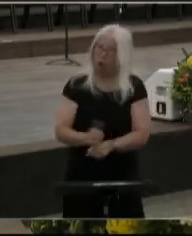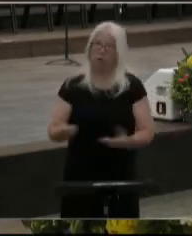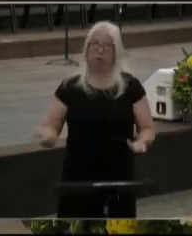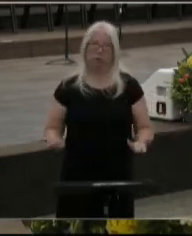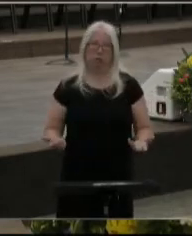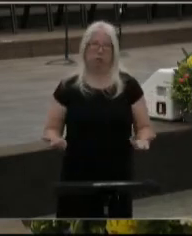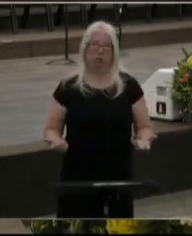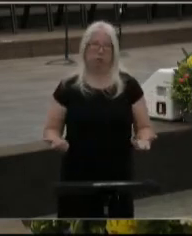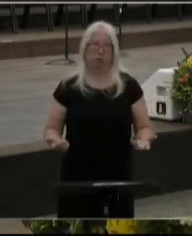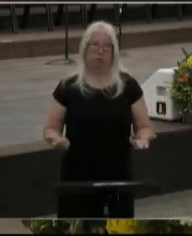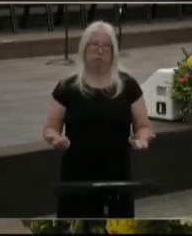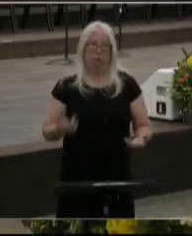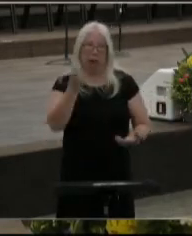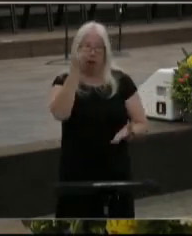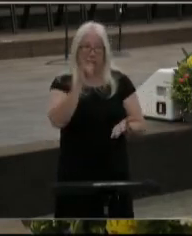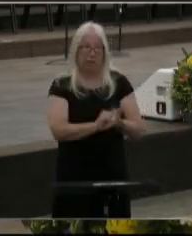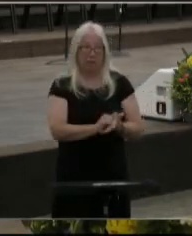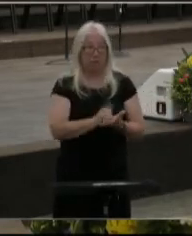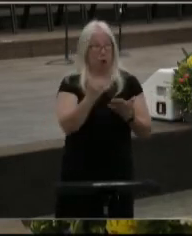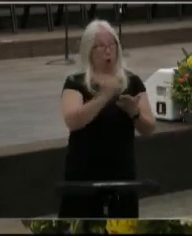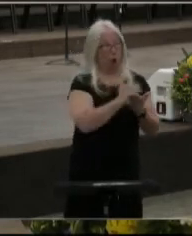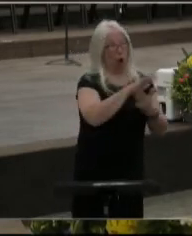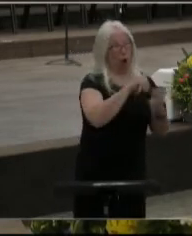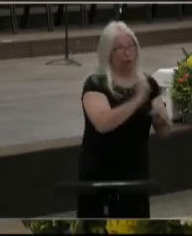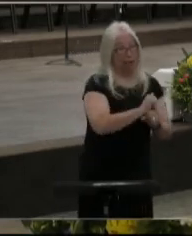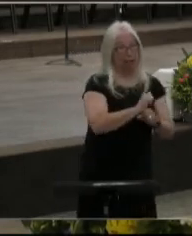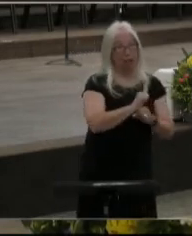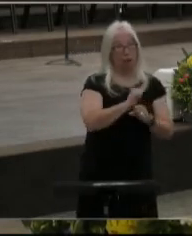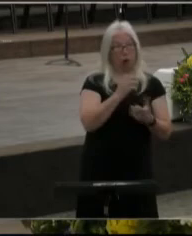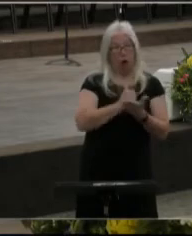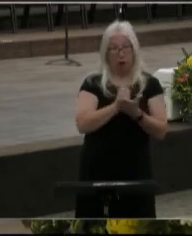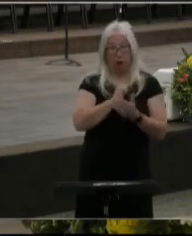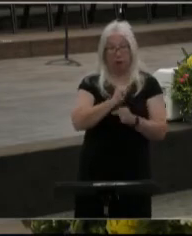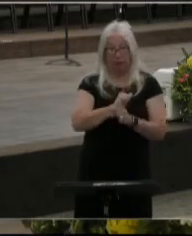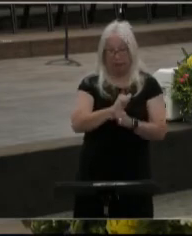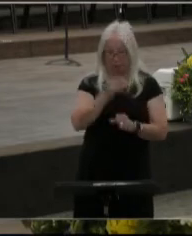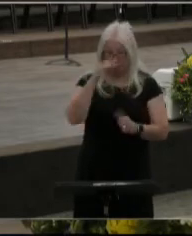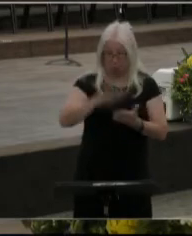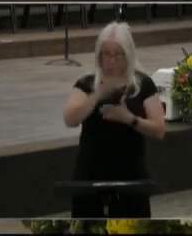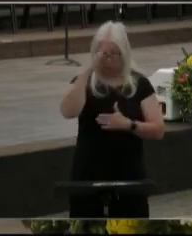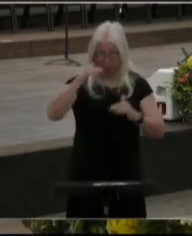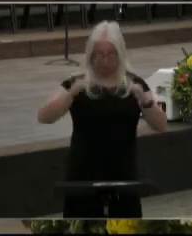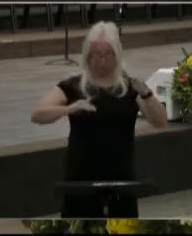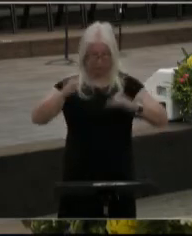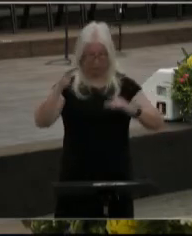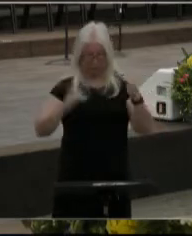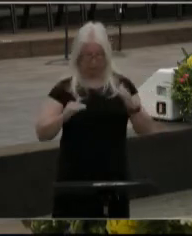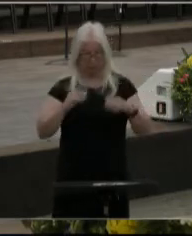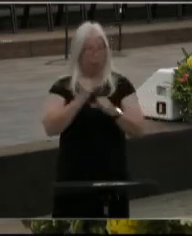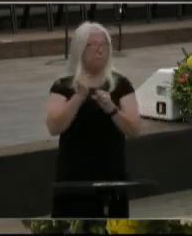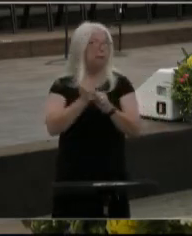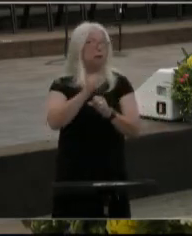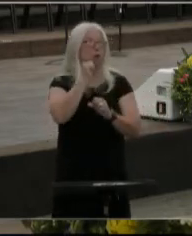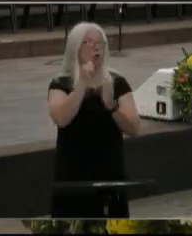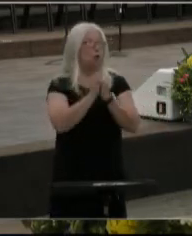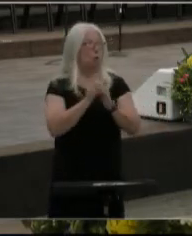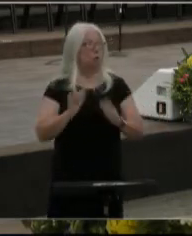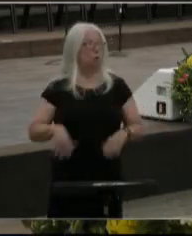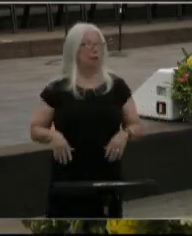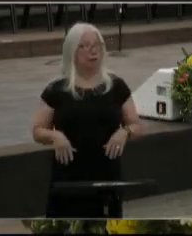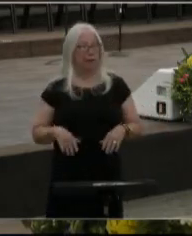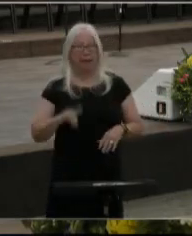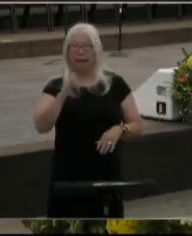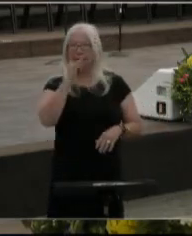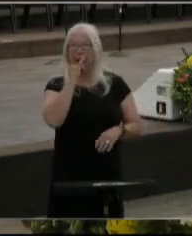amen. But now understand this. Are earning all you can, working all you can, but the glory of God in balance. Just make sure you don't worship it. It's